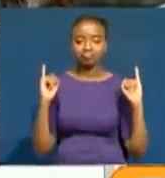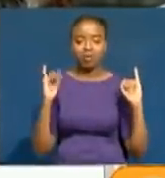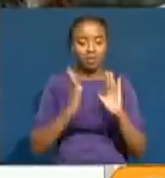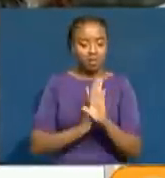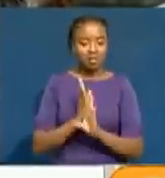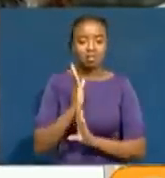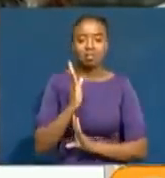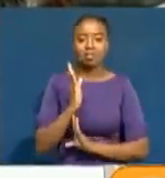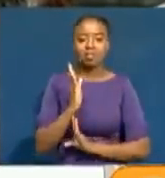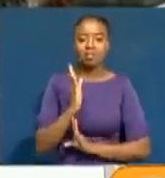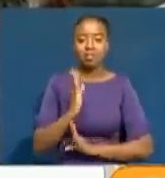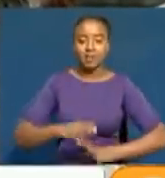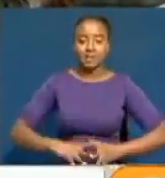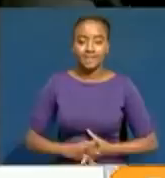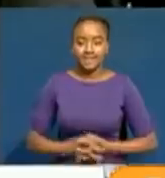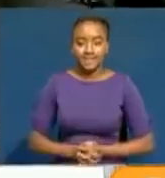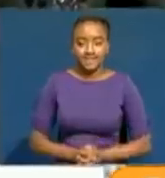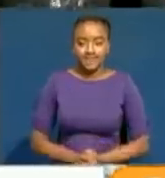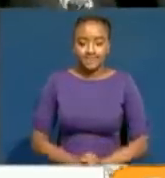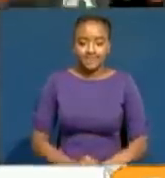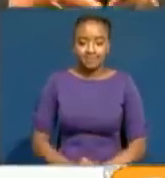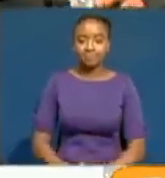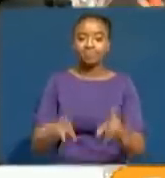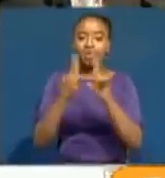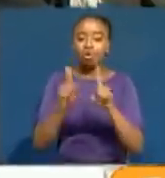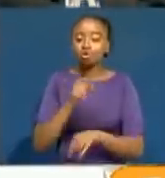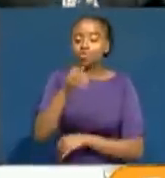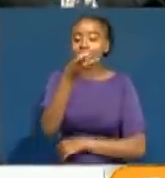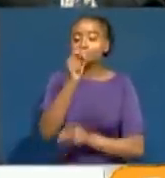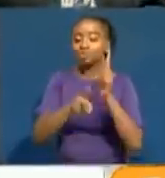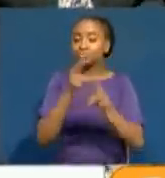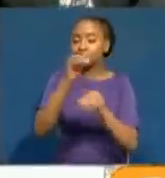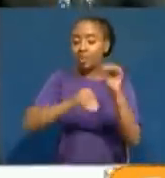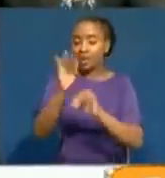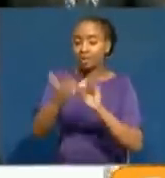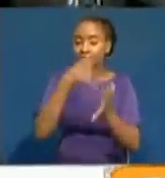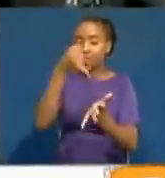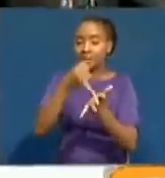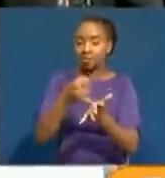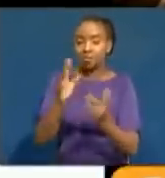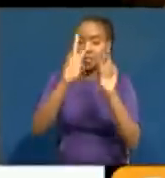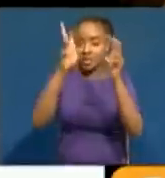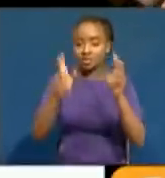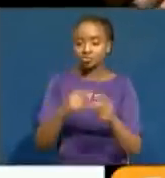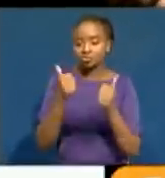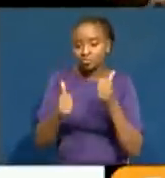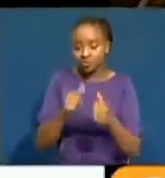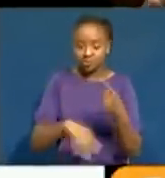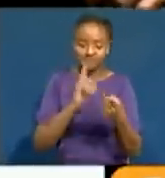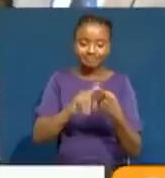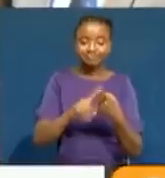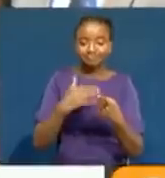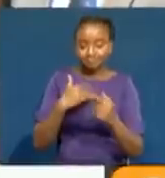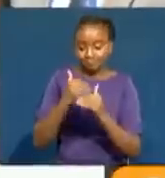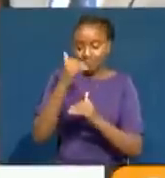to deliver to Kenyans free and fair elections. Securing the 2022 polls among the pertinent issues. Shortly,